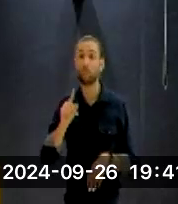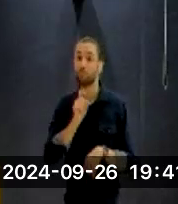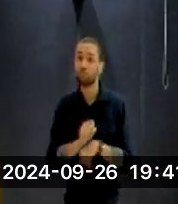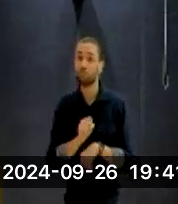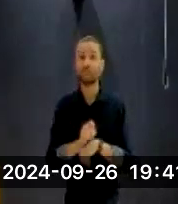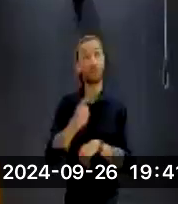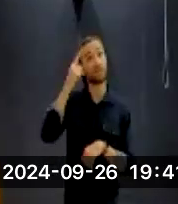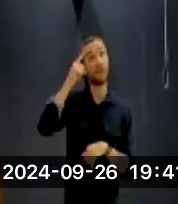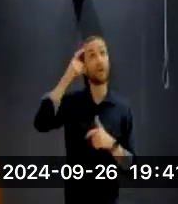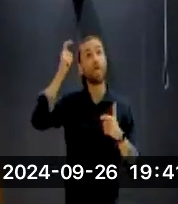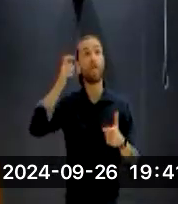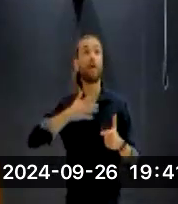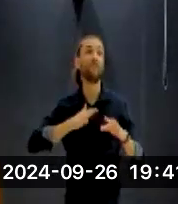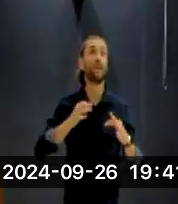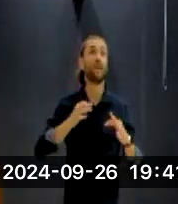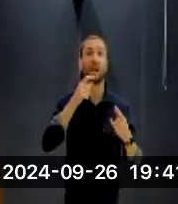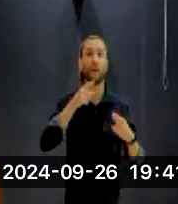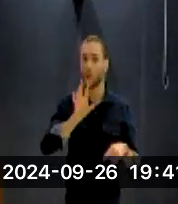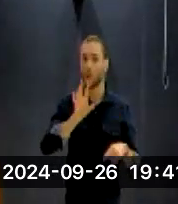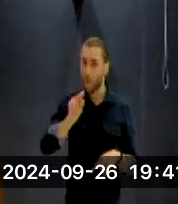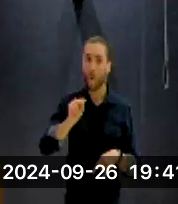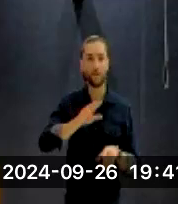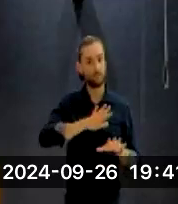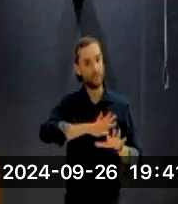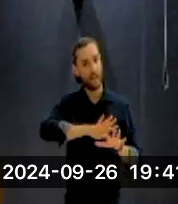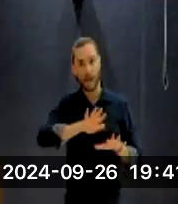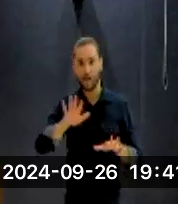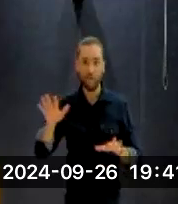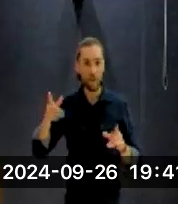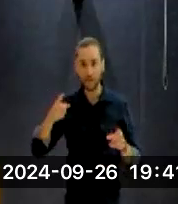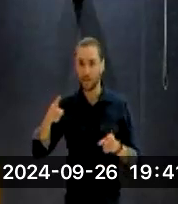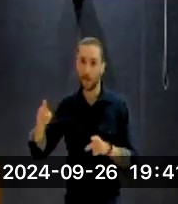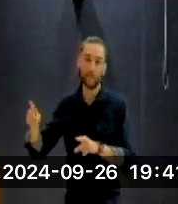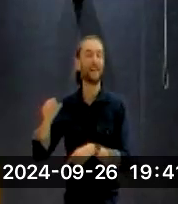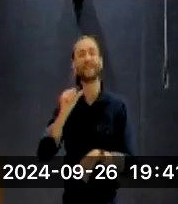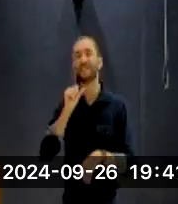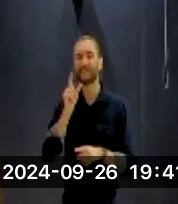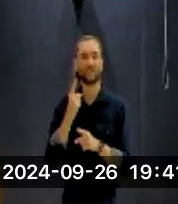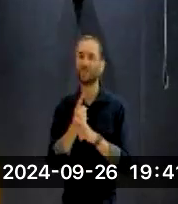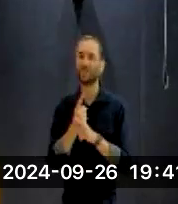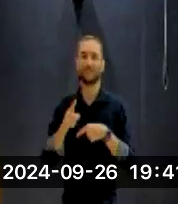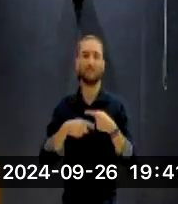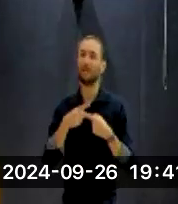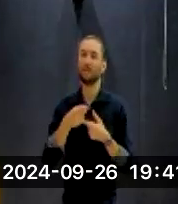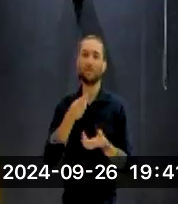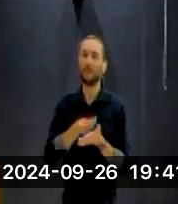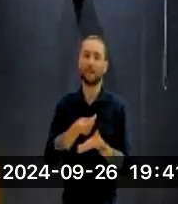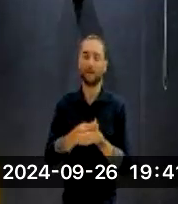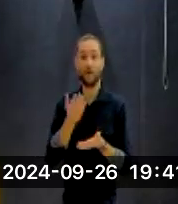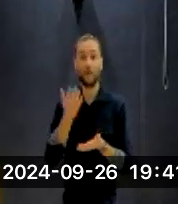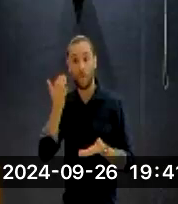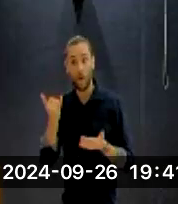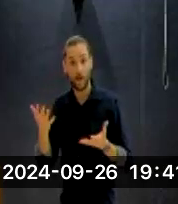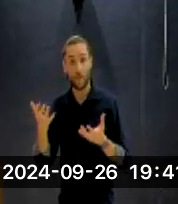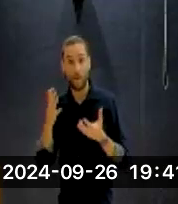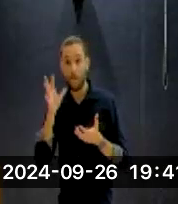family. It is happening everywhere. I need people to understand that it's not just about the money. I couldn't understand why they wanted control of my mom,